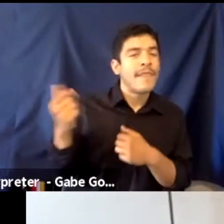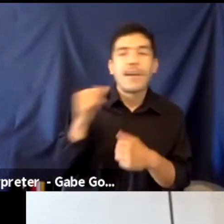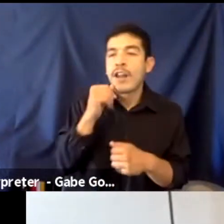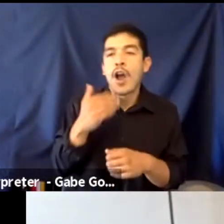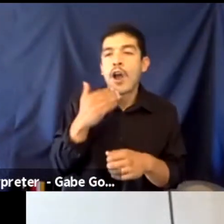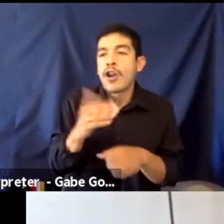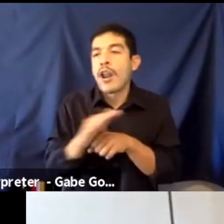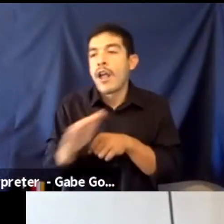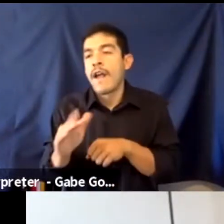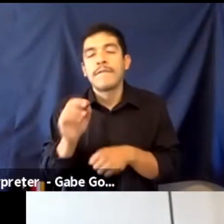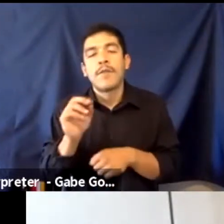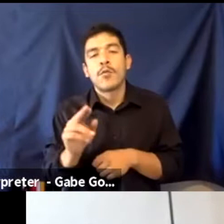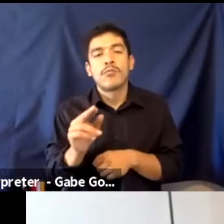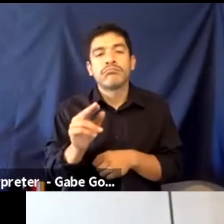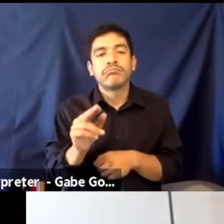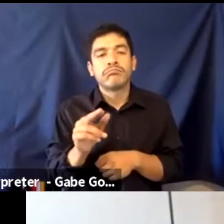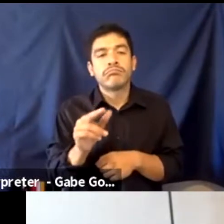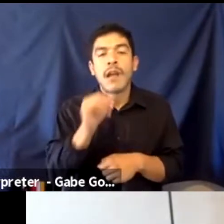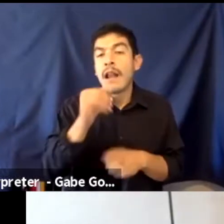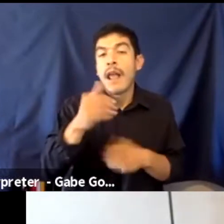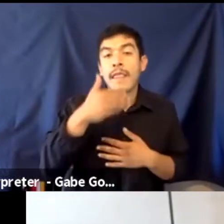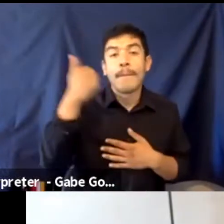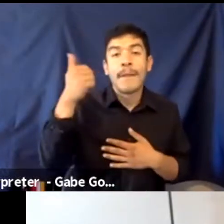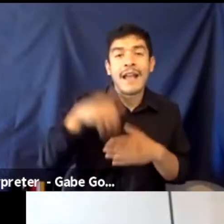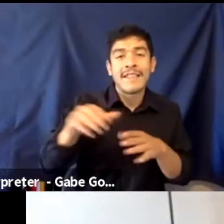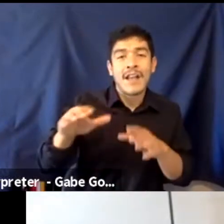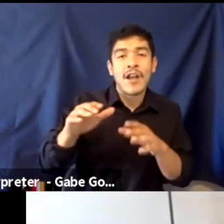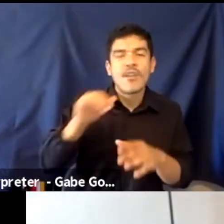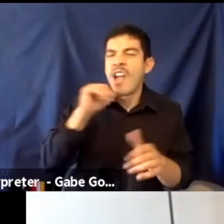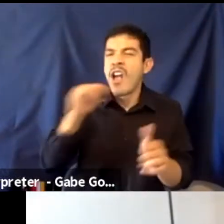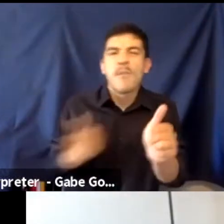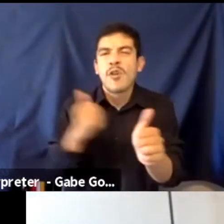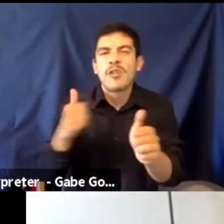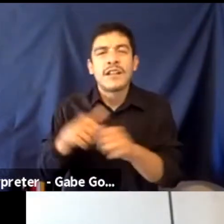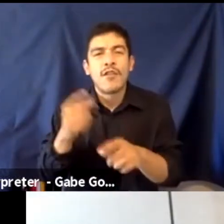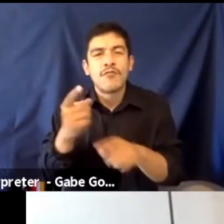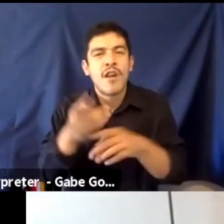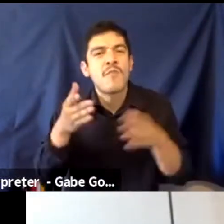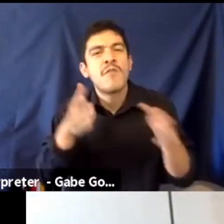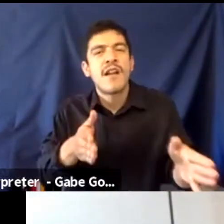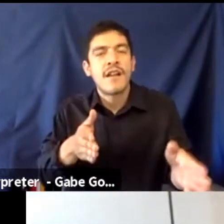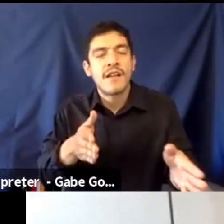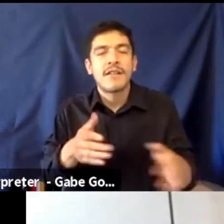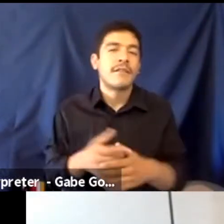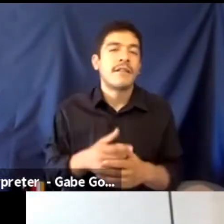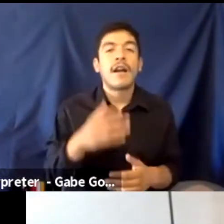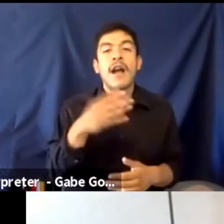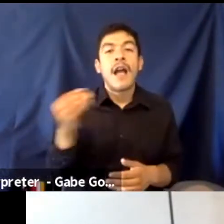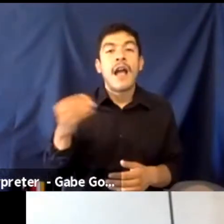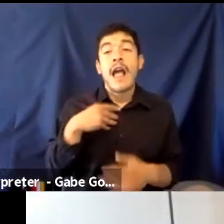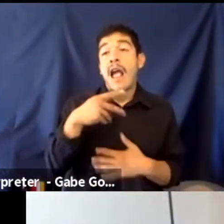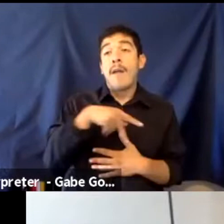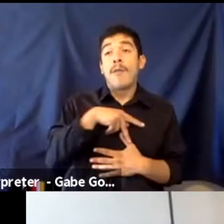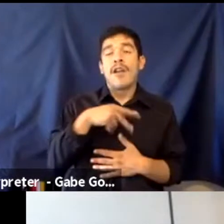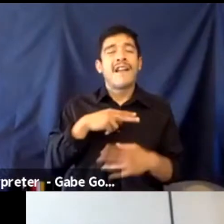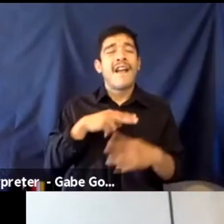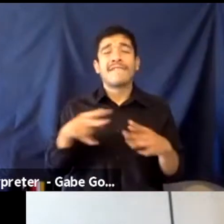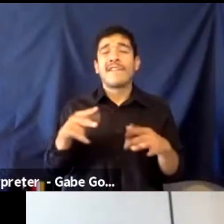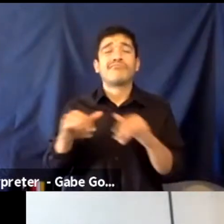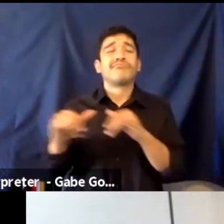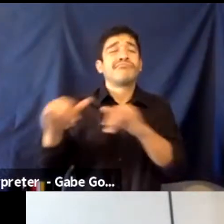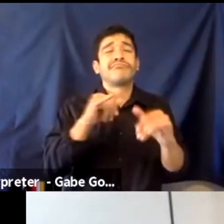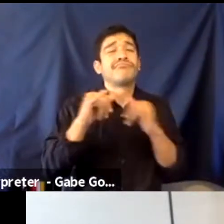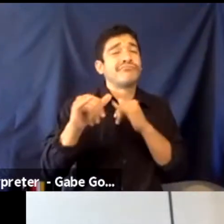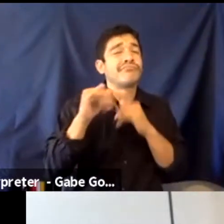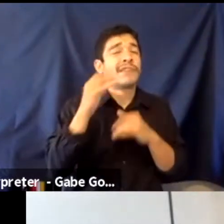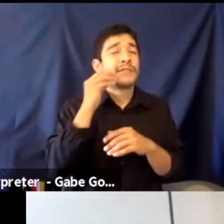enough or they weren't, the best, or they weren't pursuing it in the right way and that they should quit. And I personally have a very similar experience from a